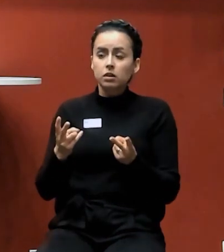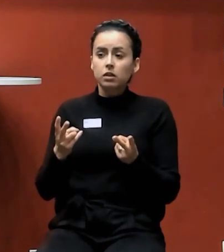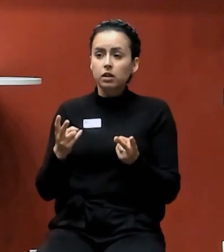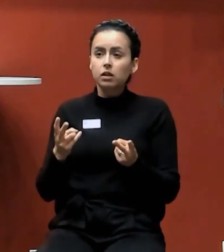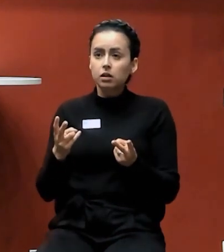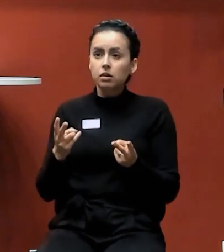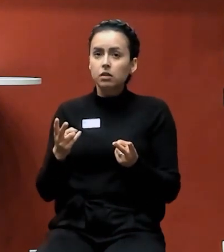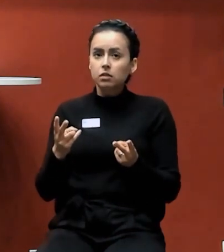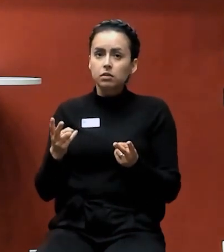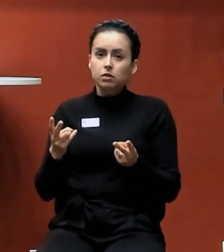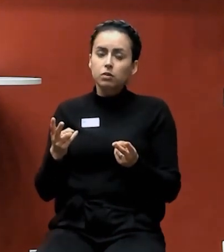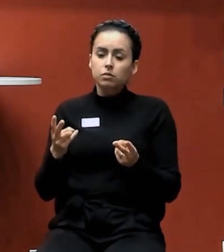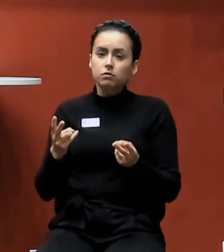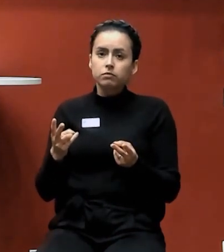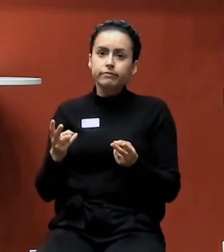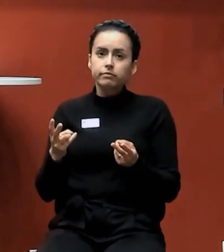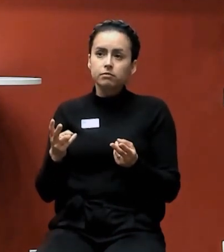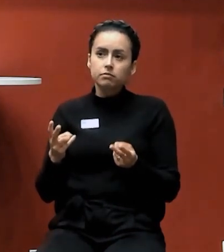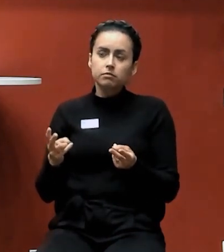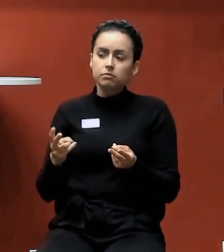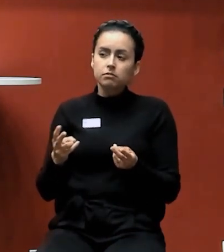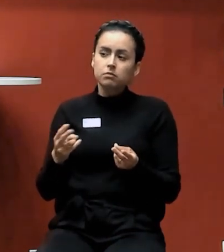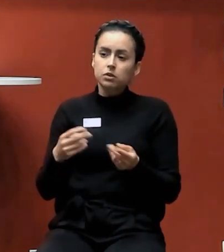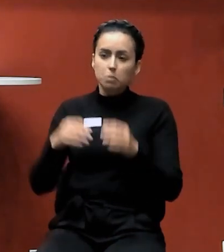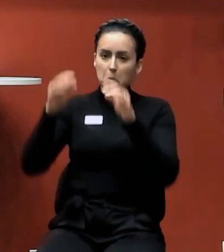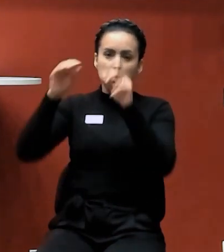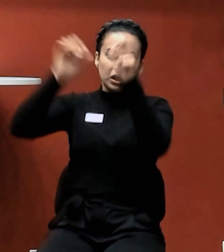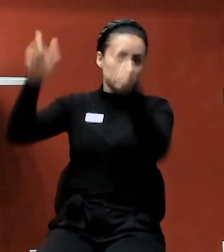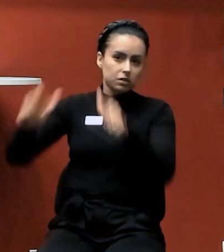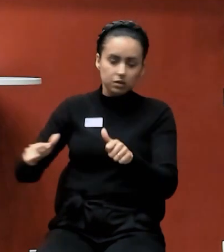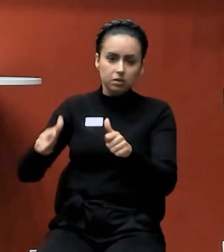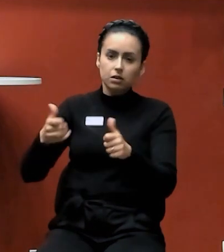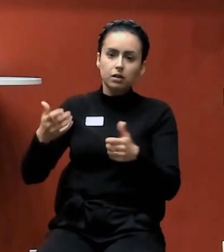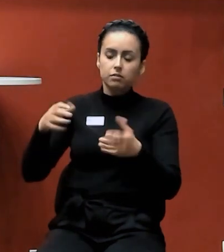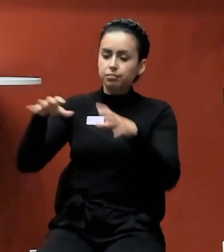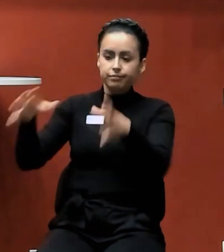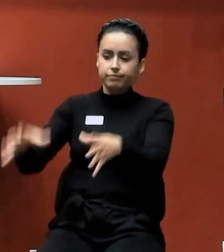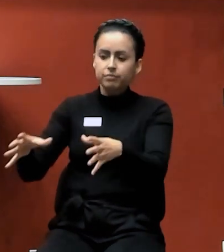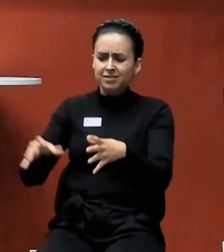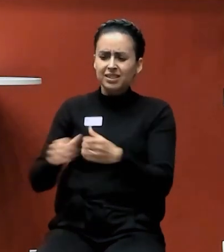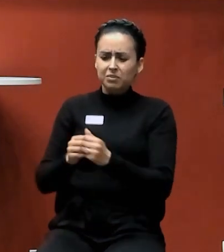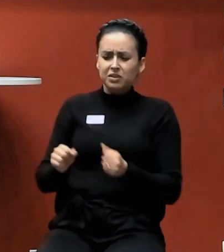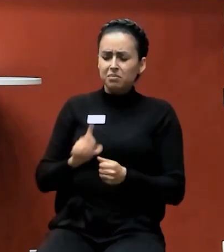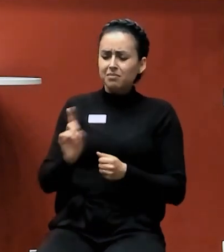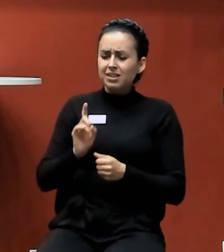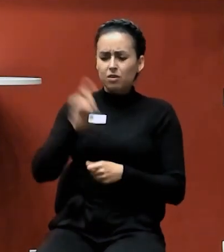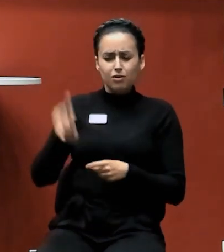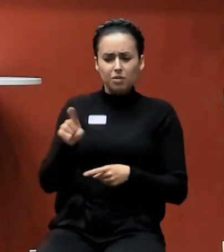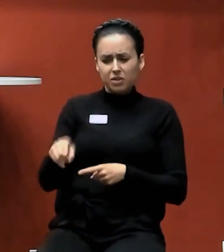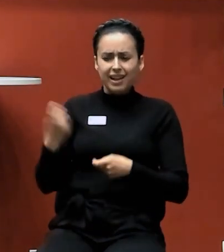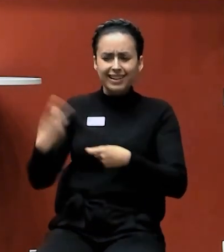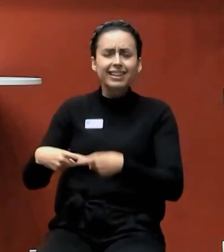monument. Yeah. Great. Wonderful. What's the problem with that monument?